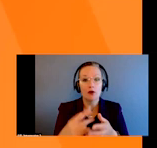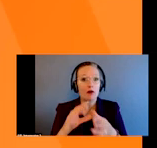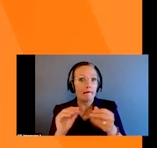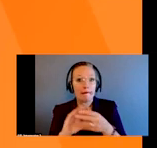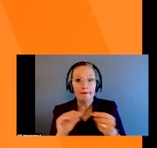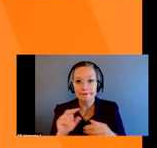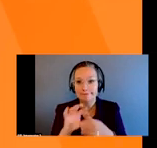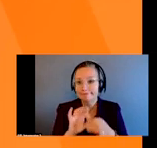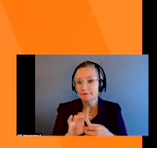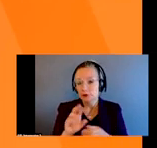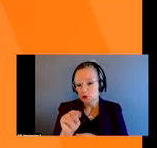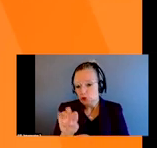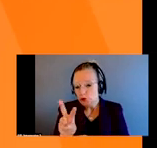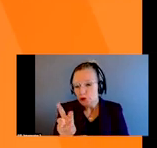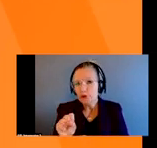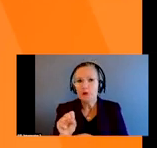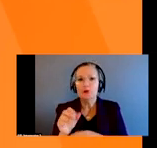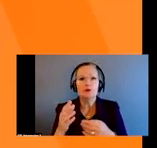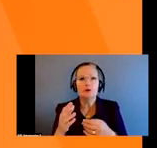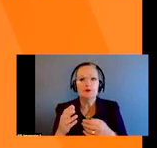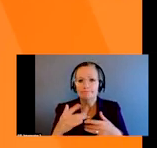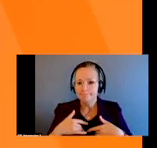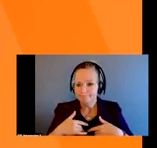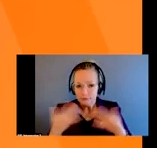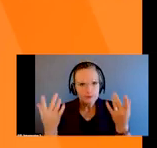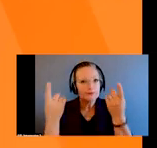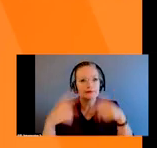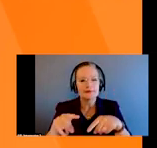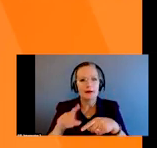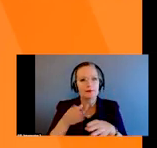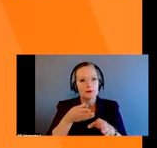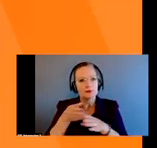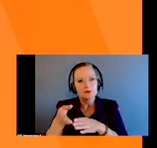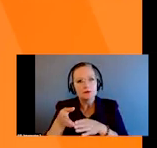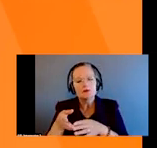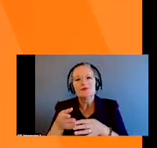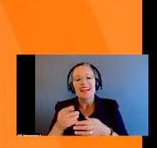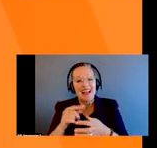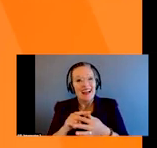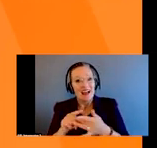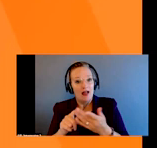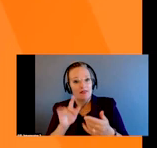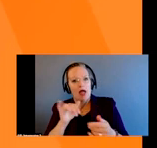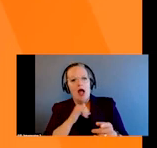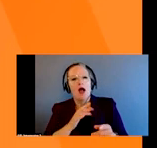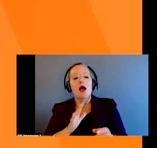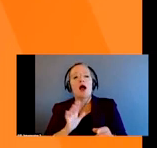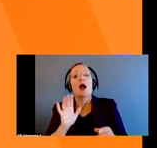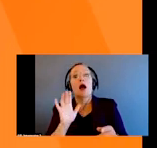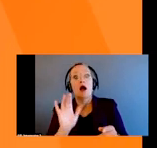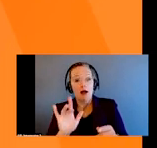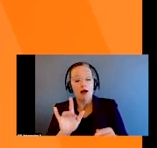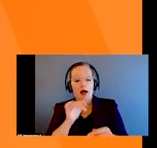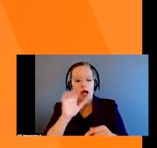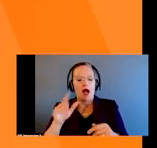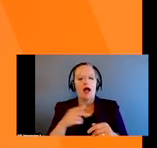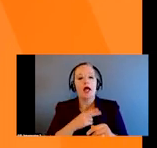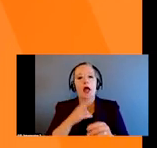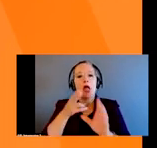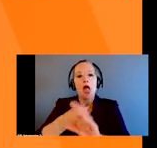on industry events. They're going to be commenting on all kinds of things. And I'm just looking to join those conversations. That's